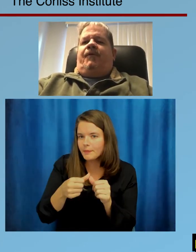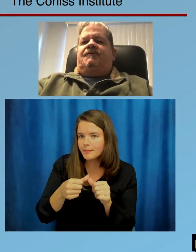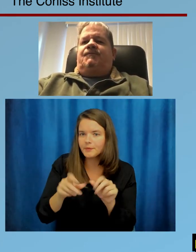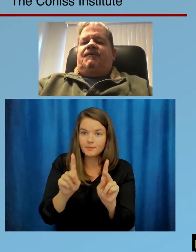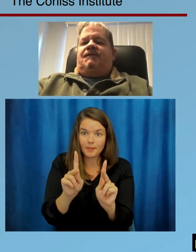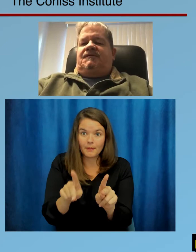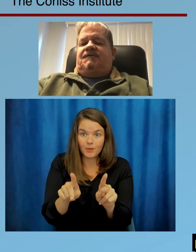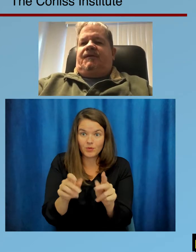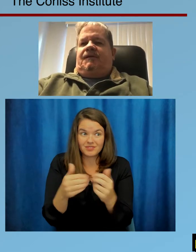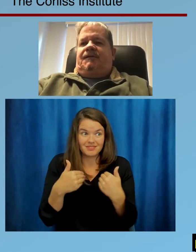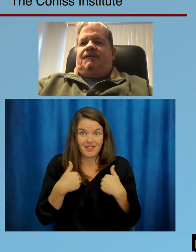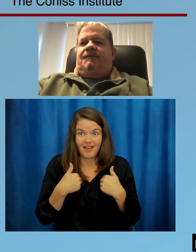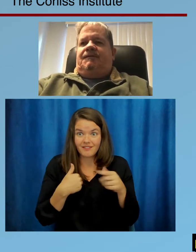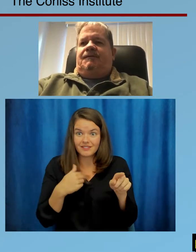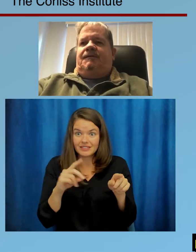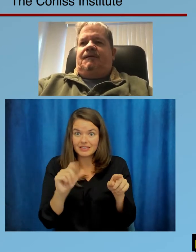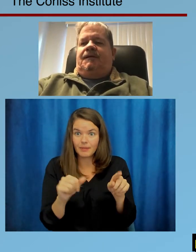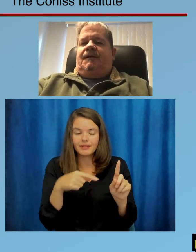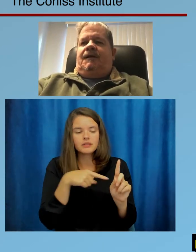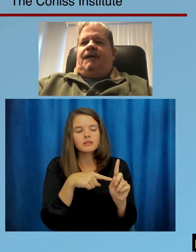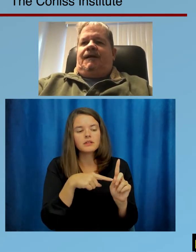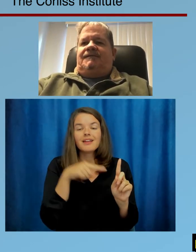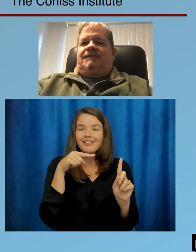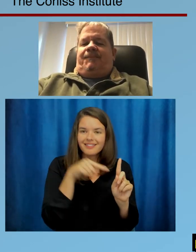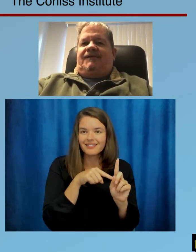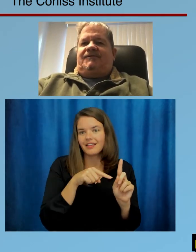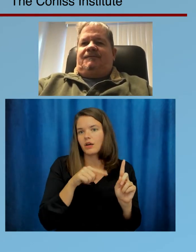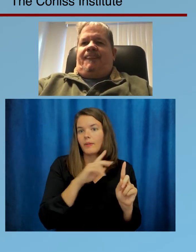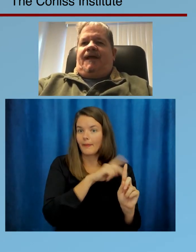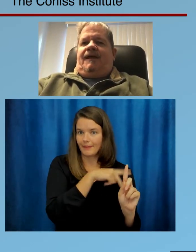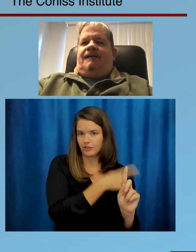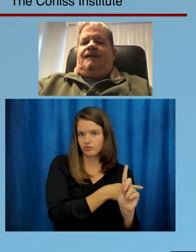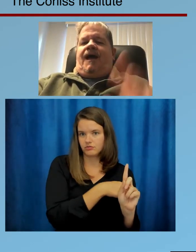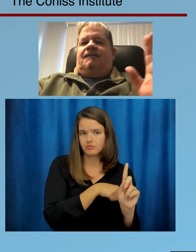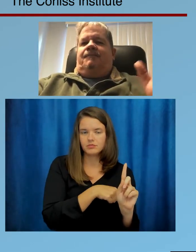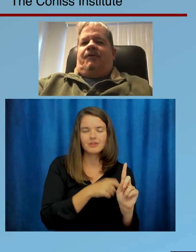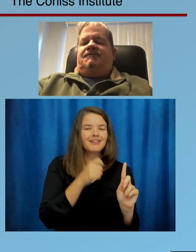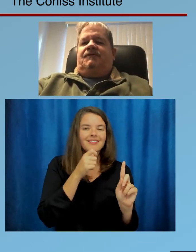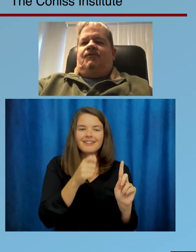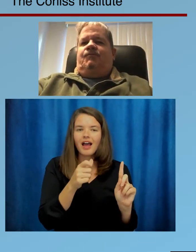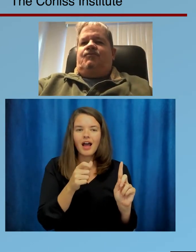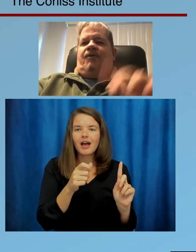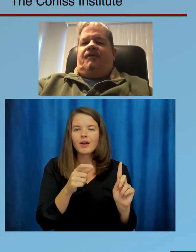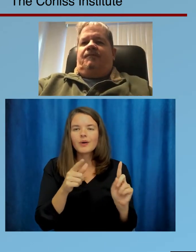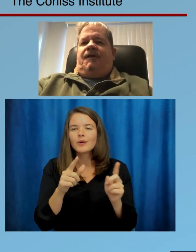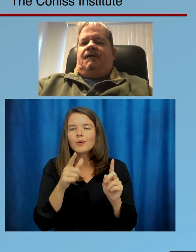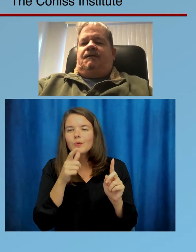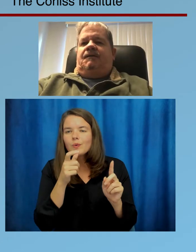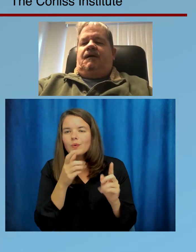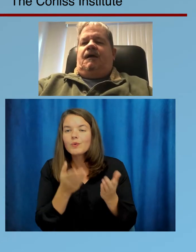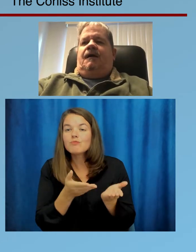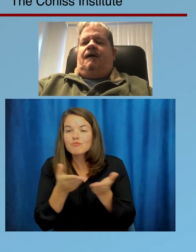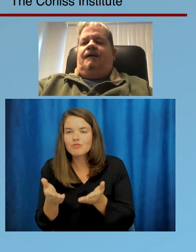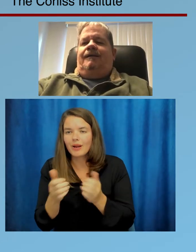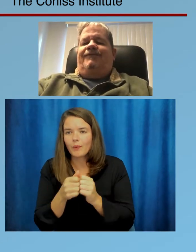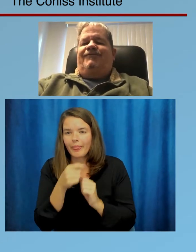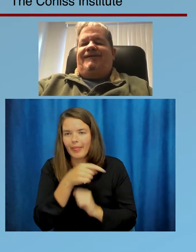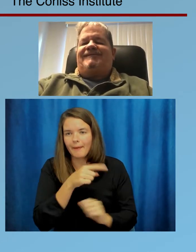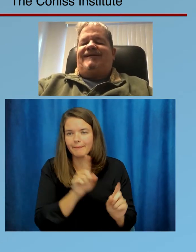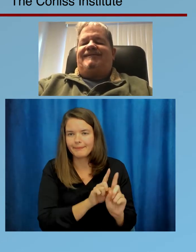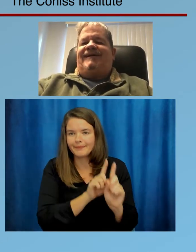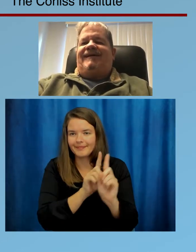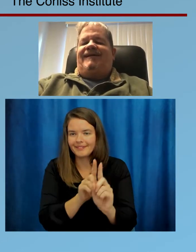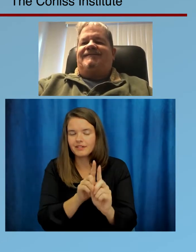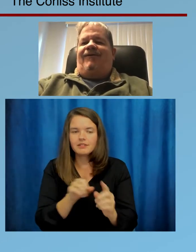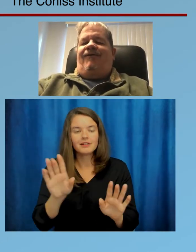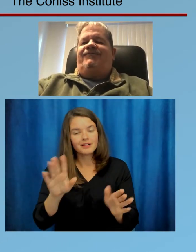Remember, the person with the disability is the patient, not the person who brought them in. And the